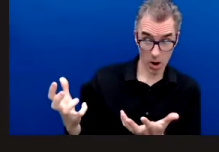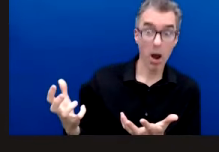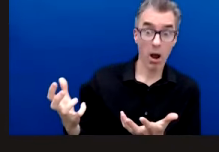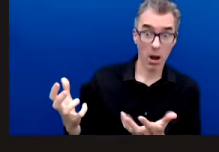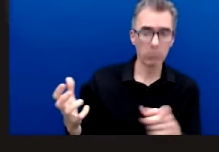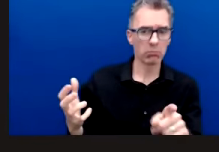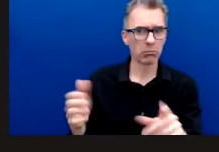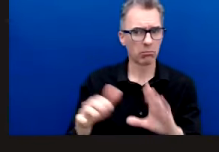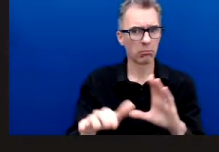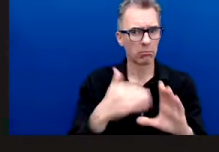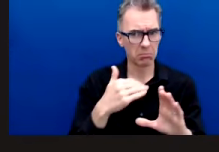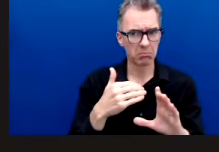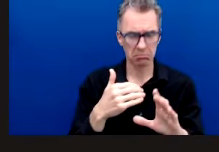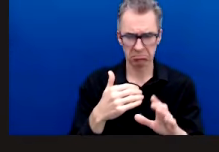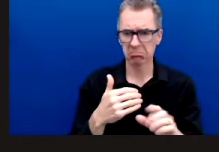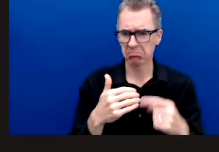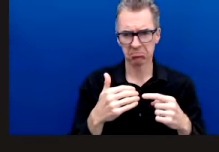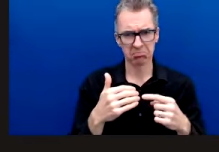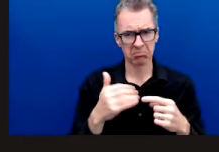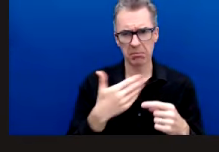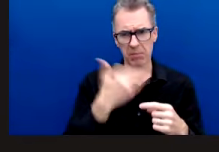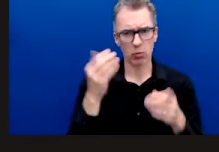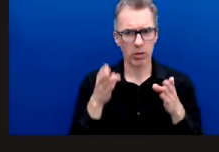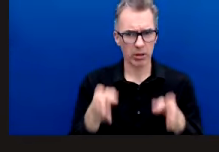but just reach out through email. That's probably the